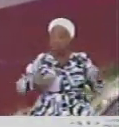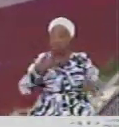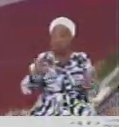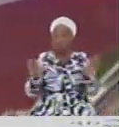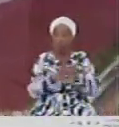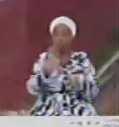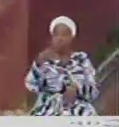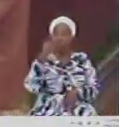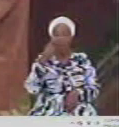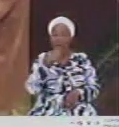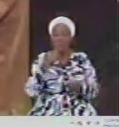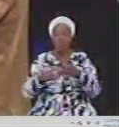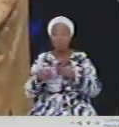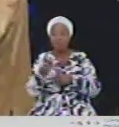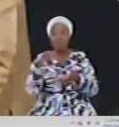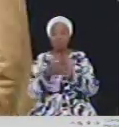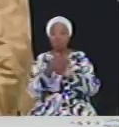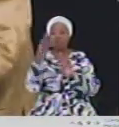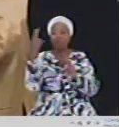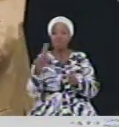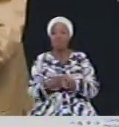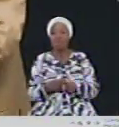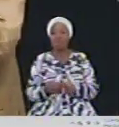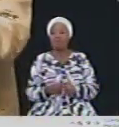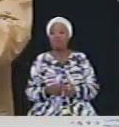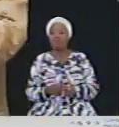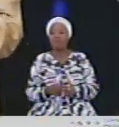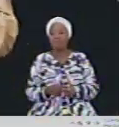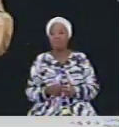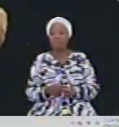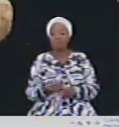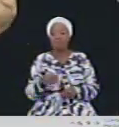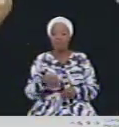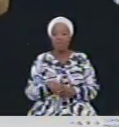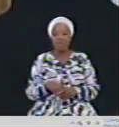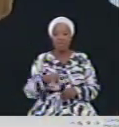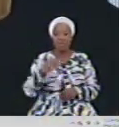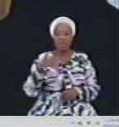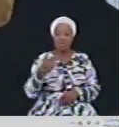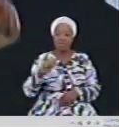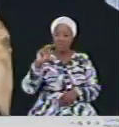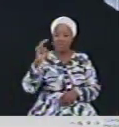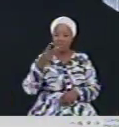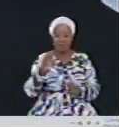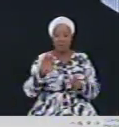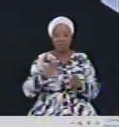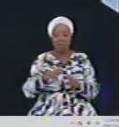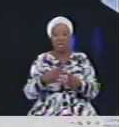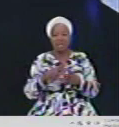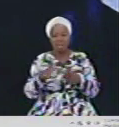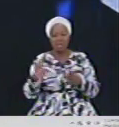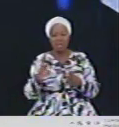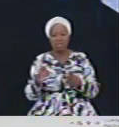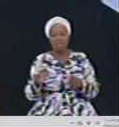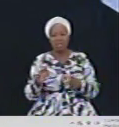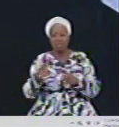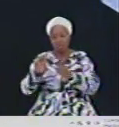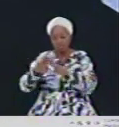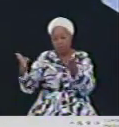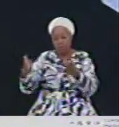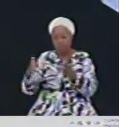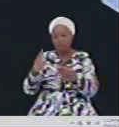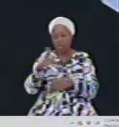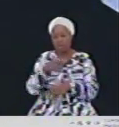your eyes to them. The second gate, they came. And they passed